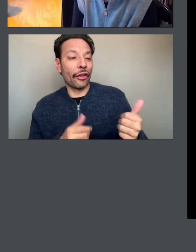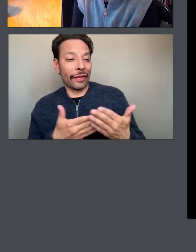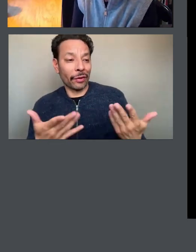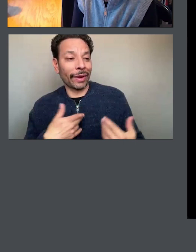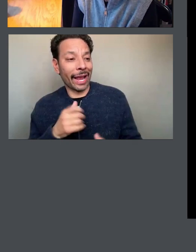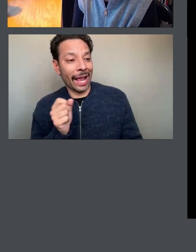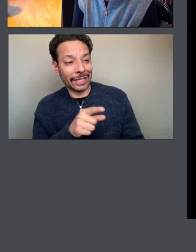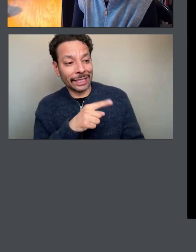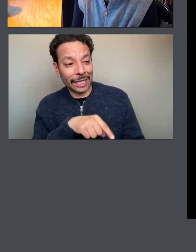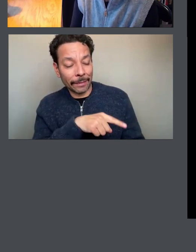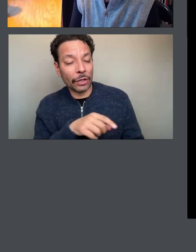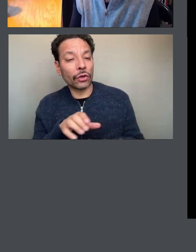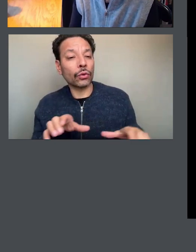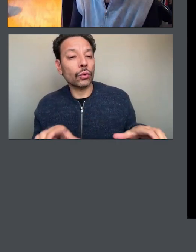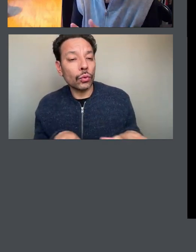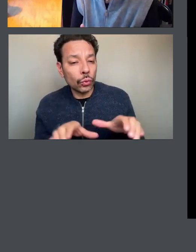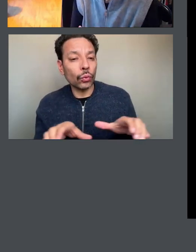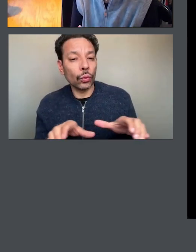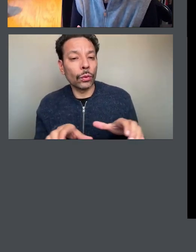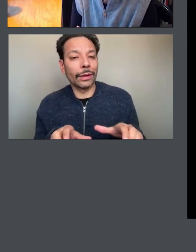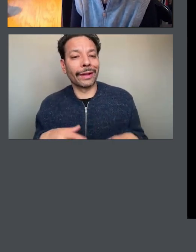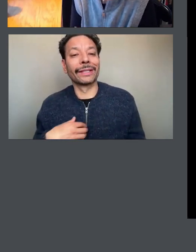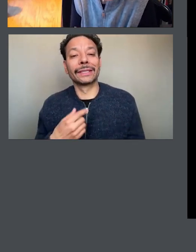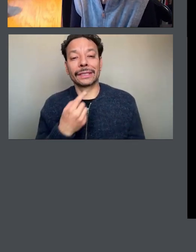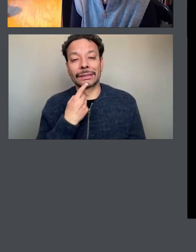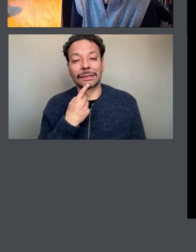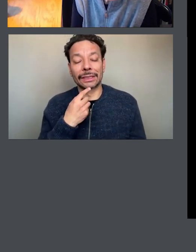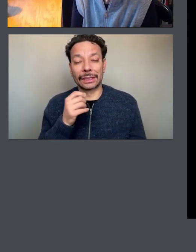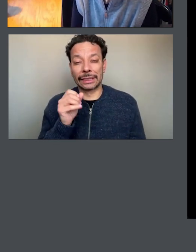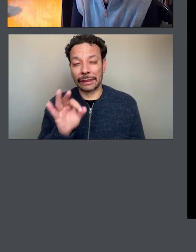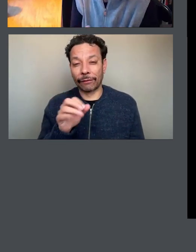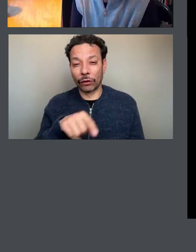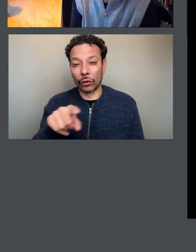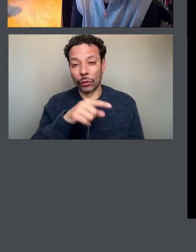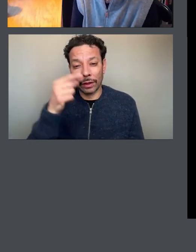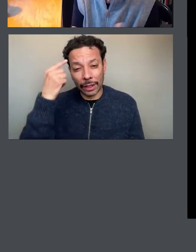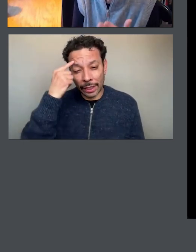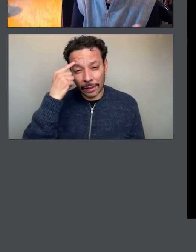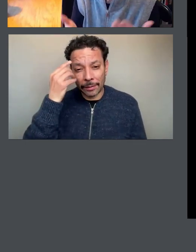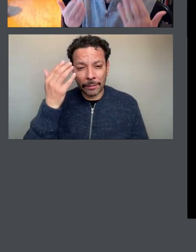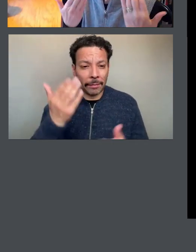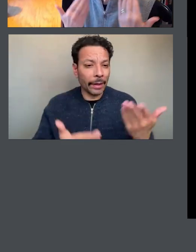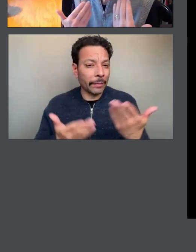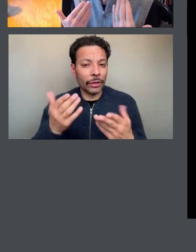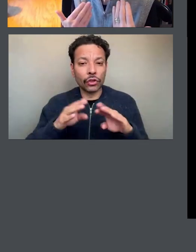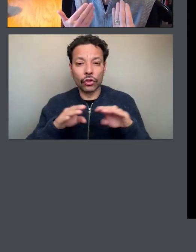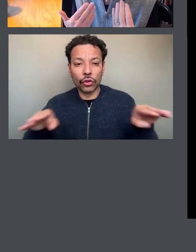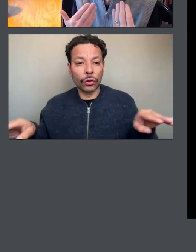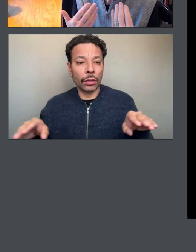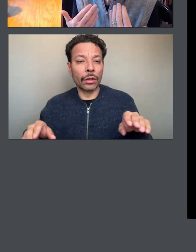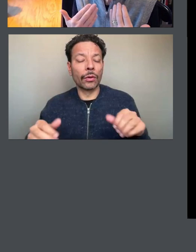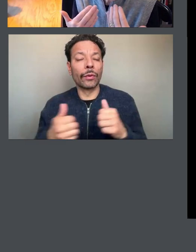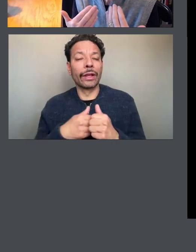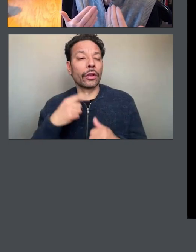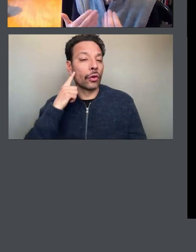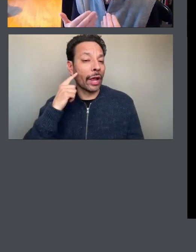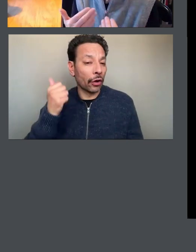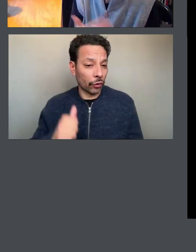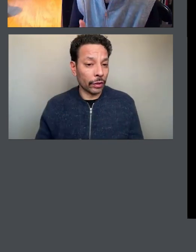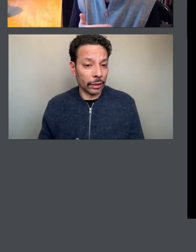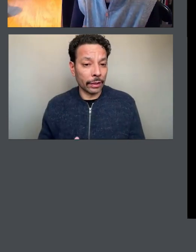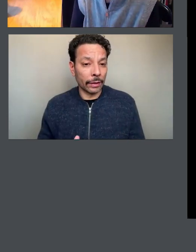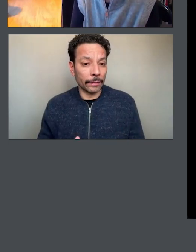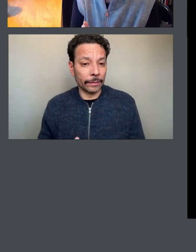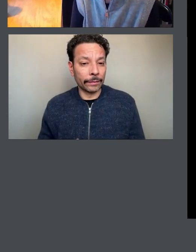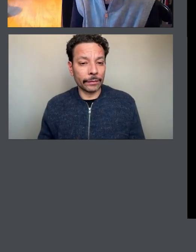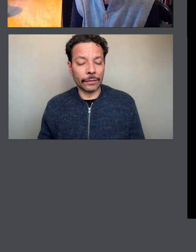them to do. I will say, just in case you think, well, maybe the children with unilateral hearing loss